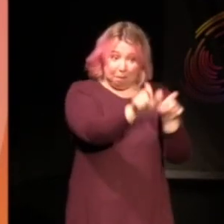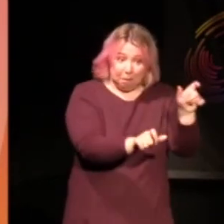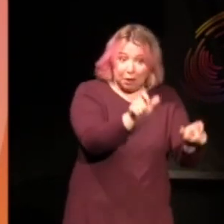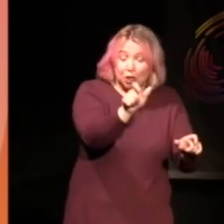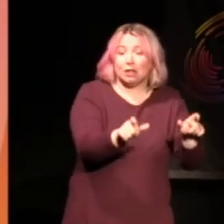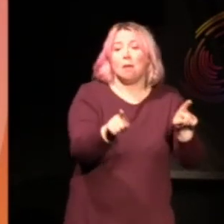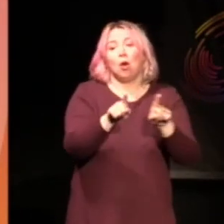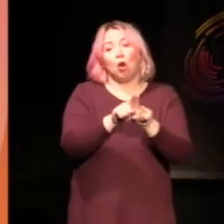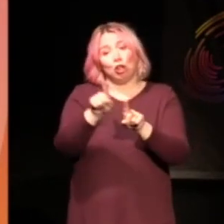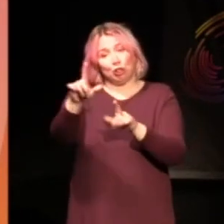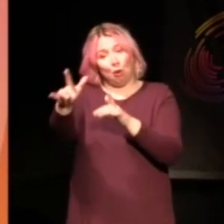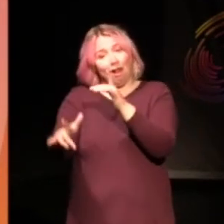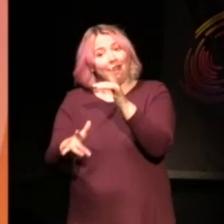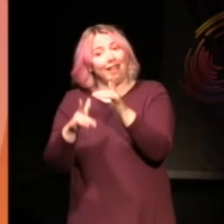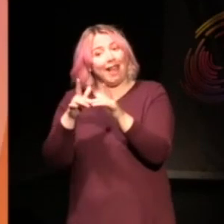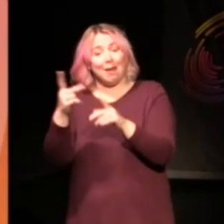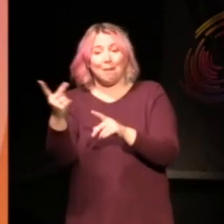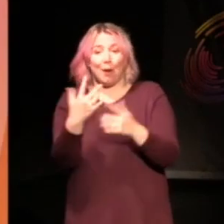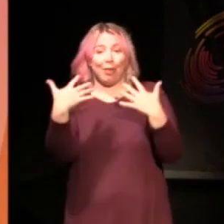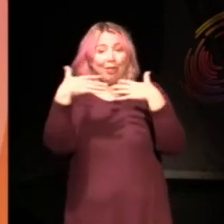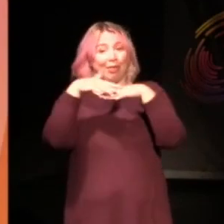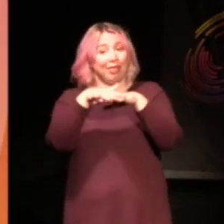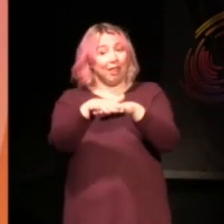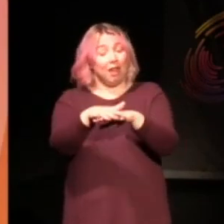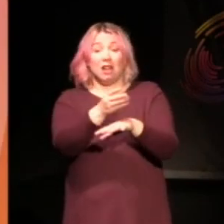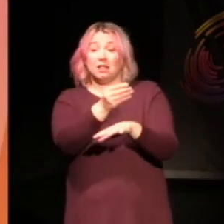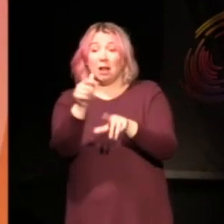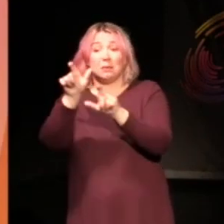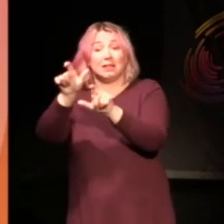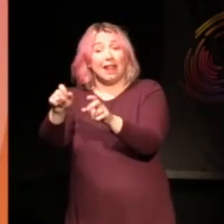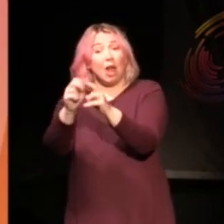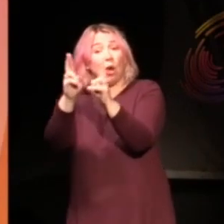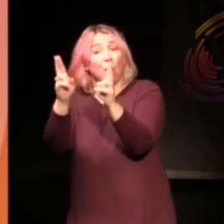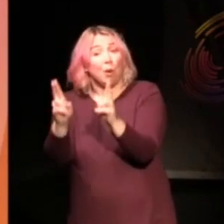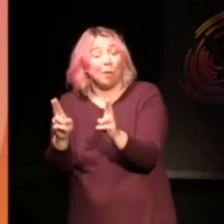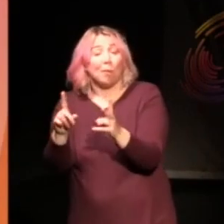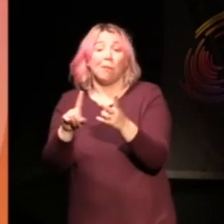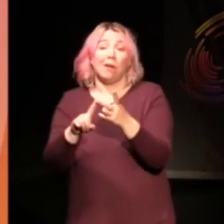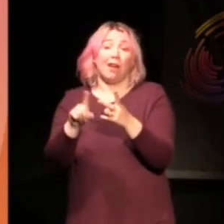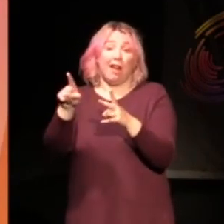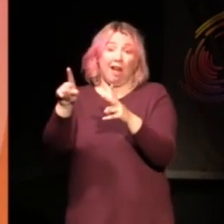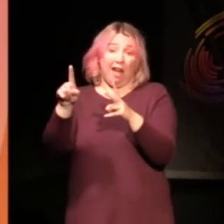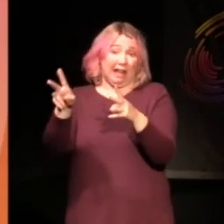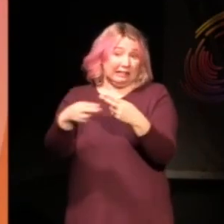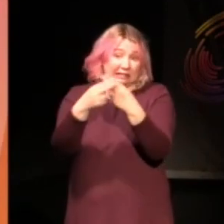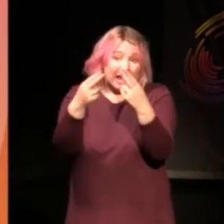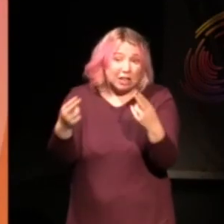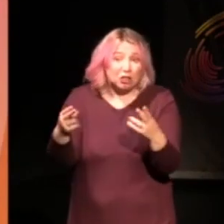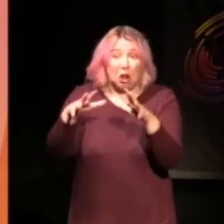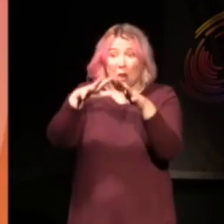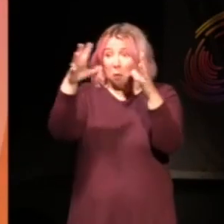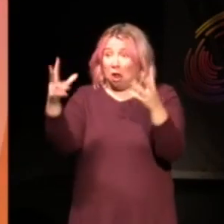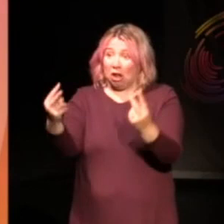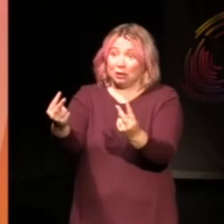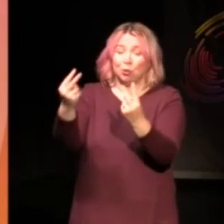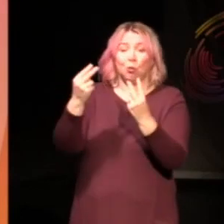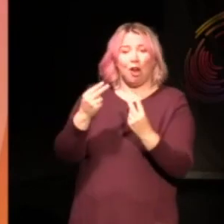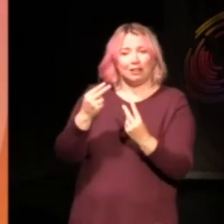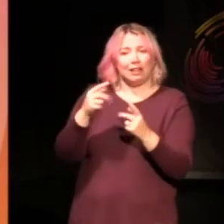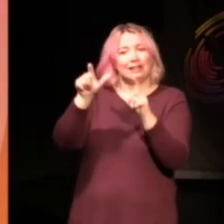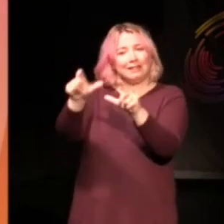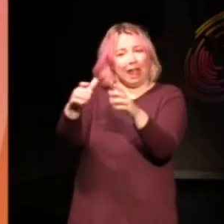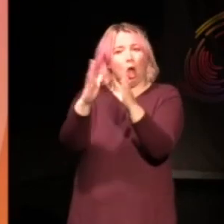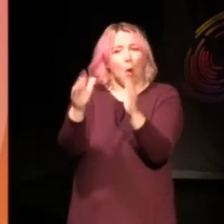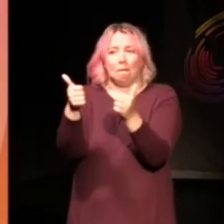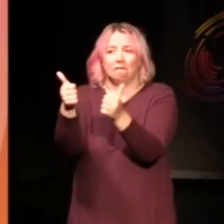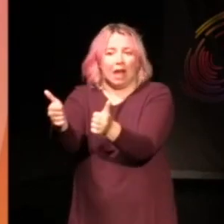and people who are in Manchester and don't want to yet be in a public situation. Sure. But